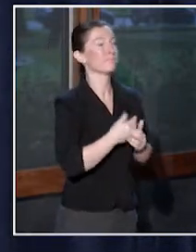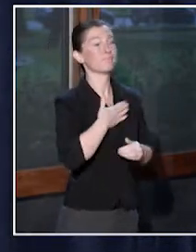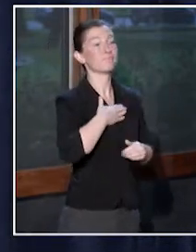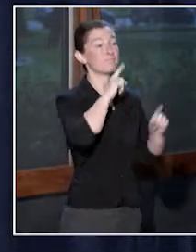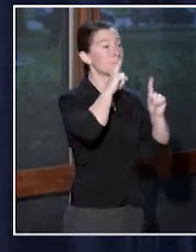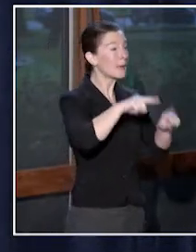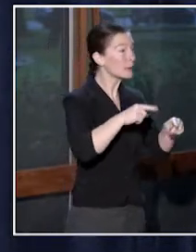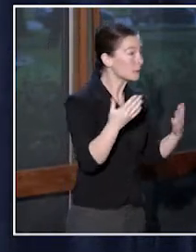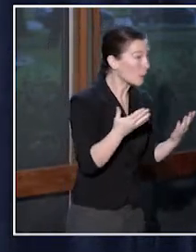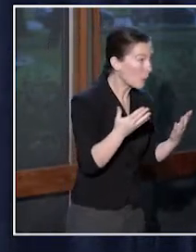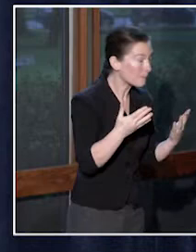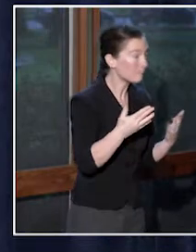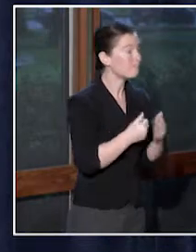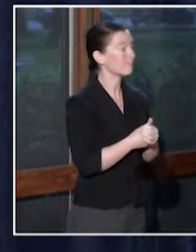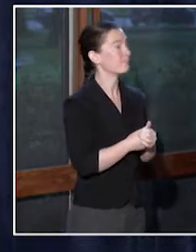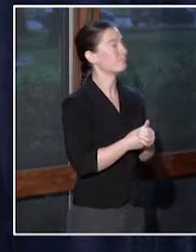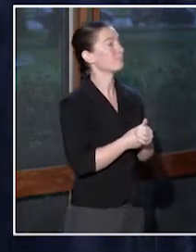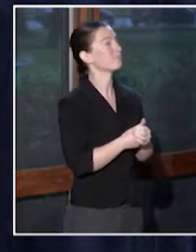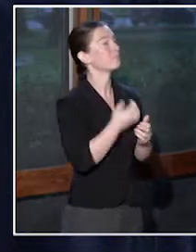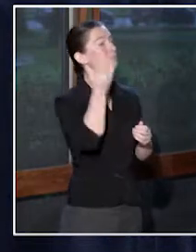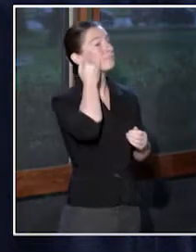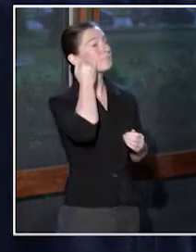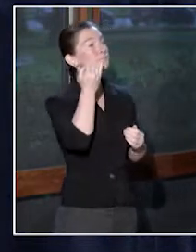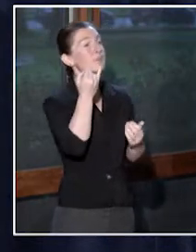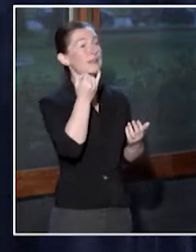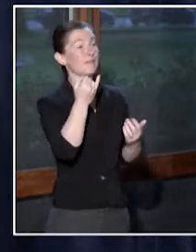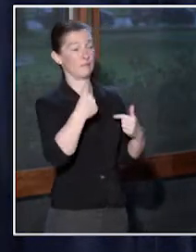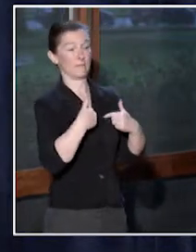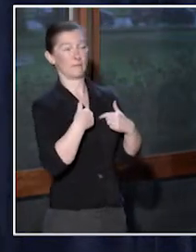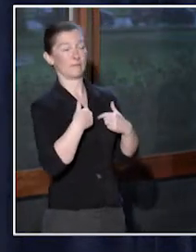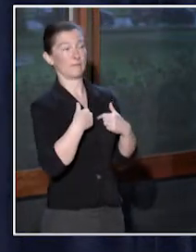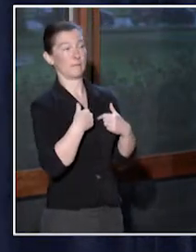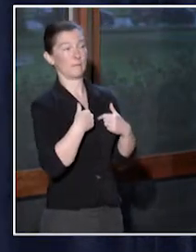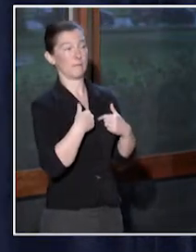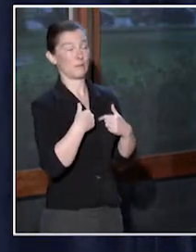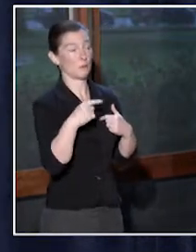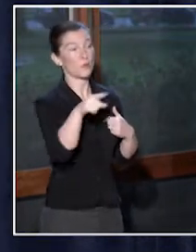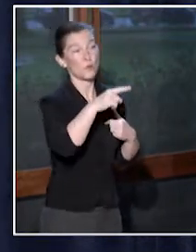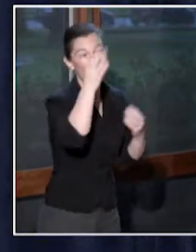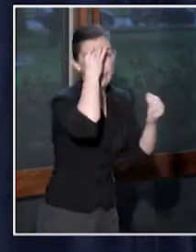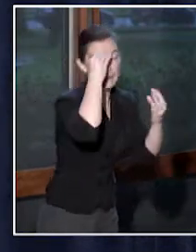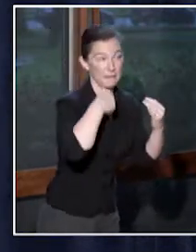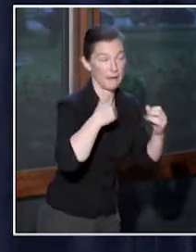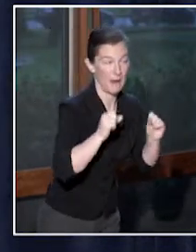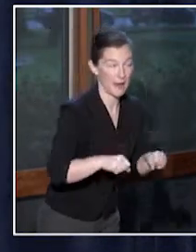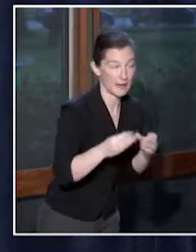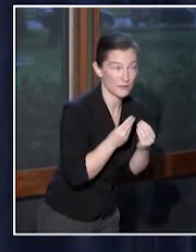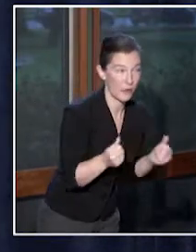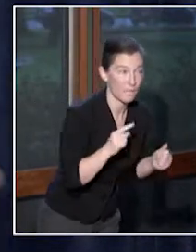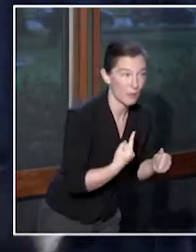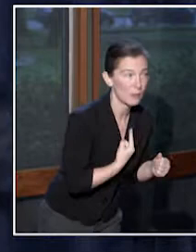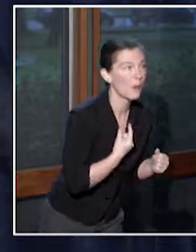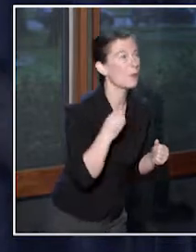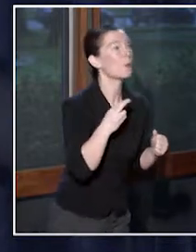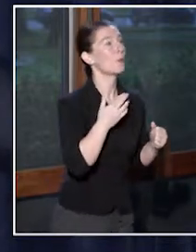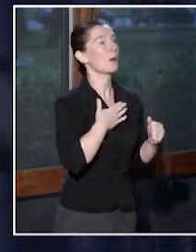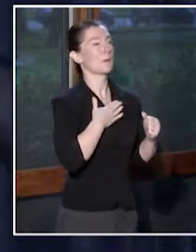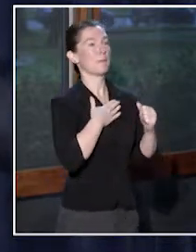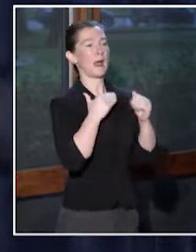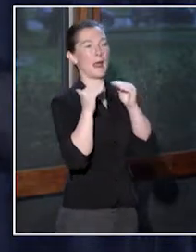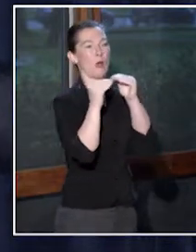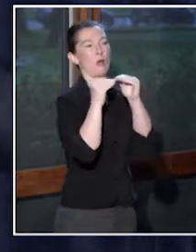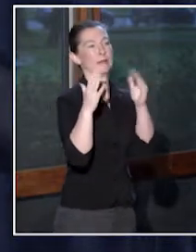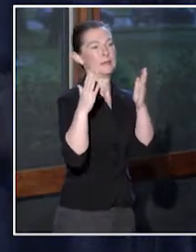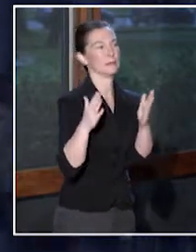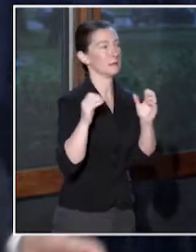this alone, or you're thinking, my colleagues and I are going to solve this alone, or if you think government